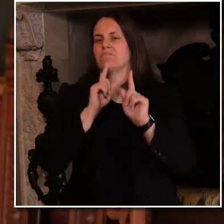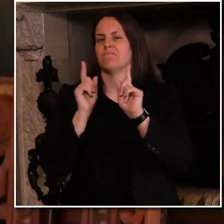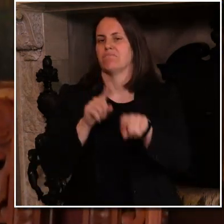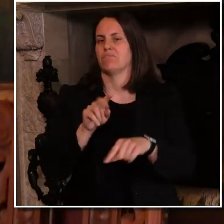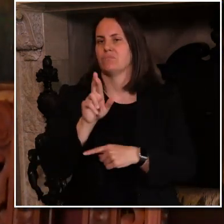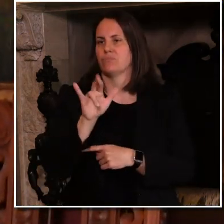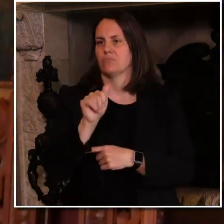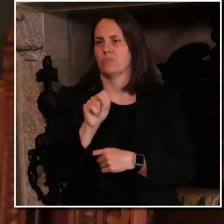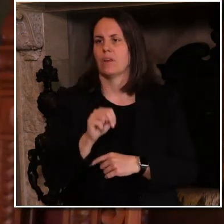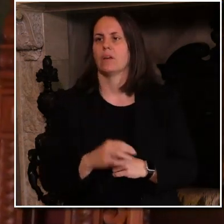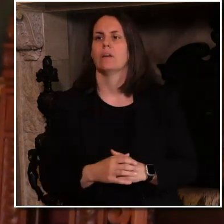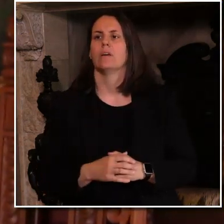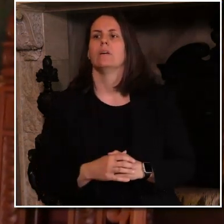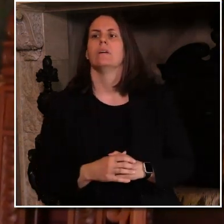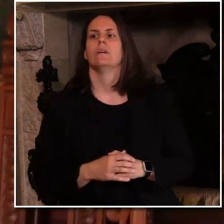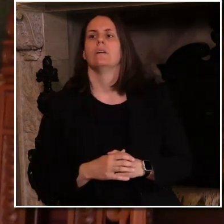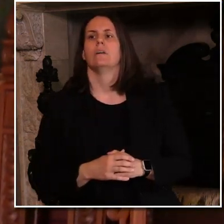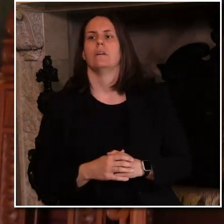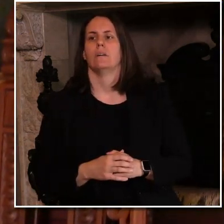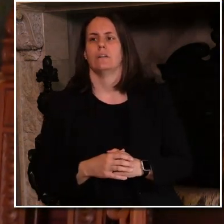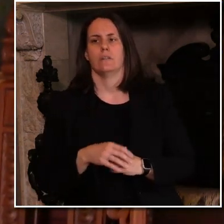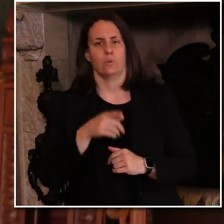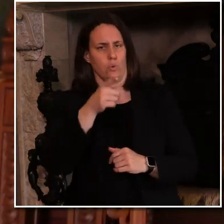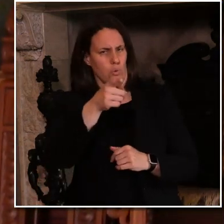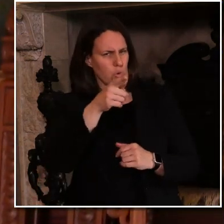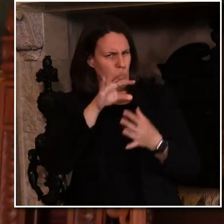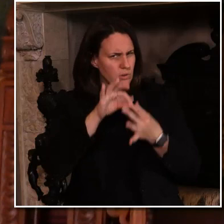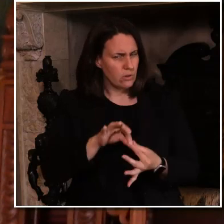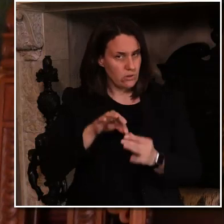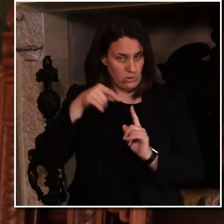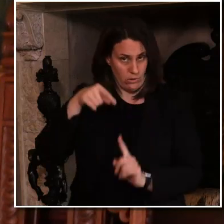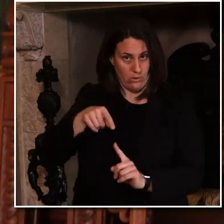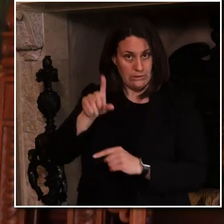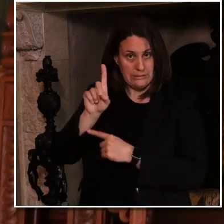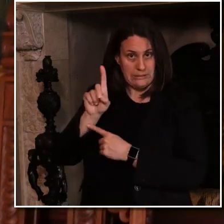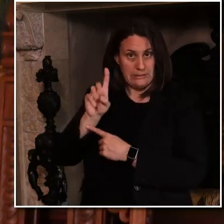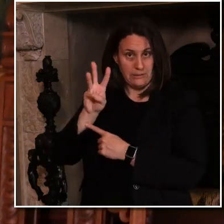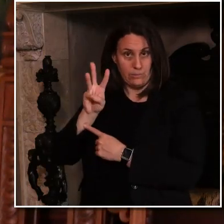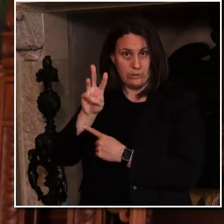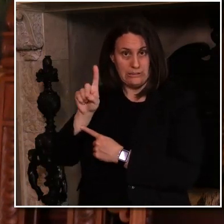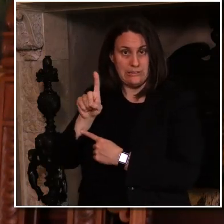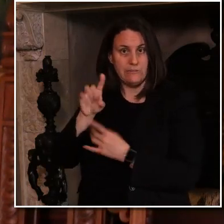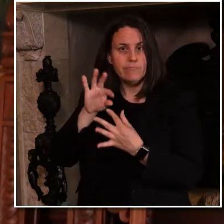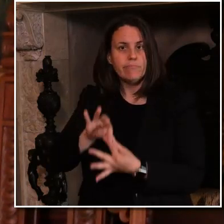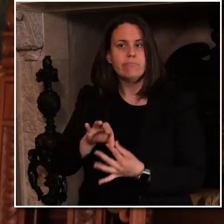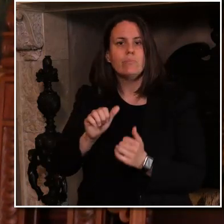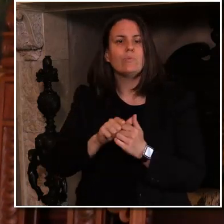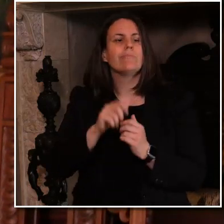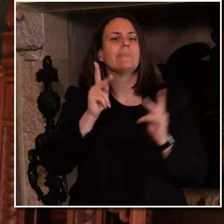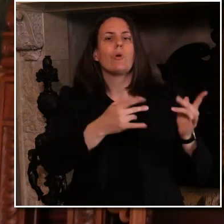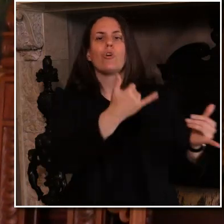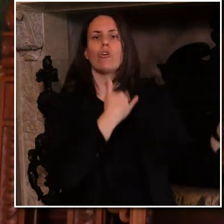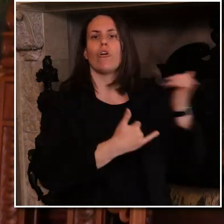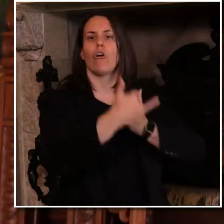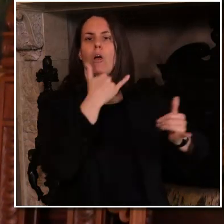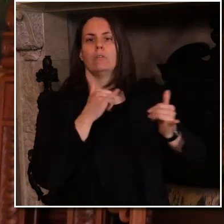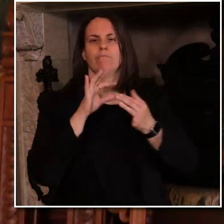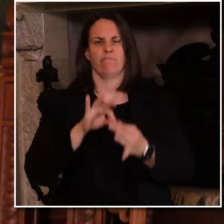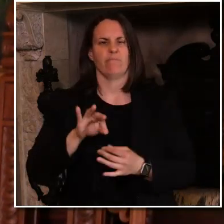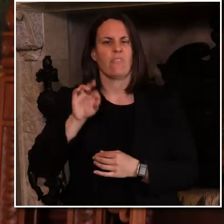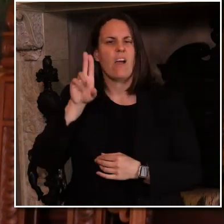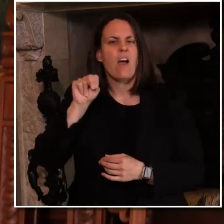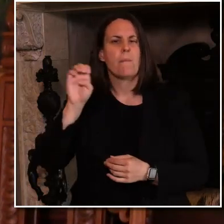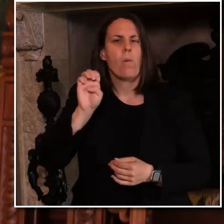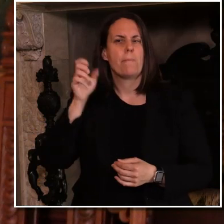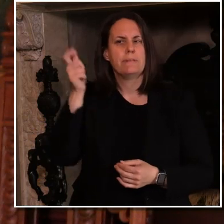order to address the unprecedented number of claims that they filed. And as the reporter mentioned, DWD